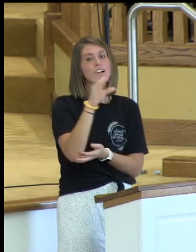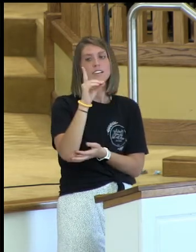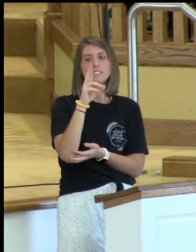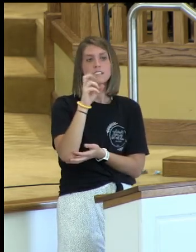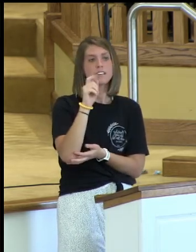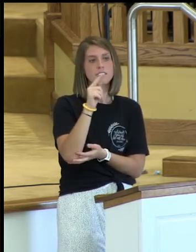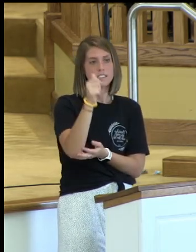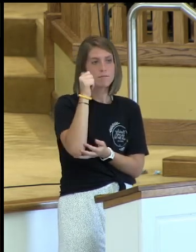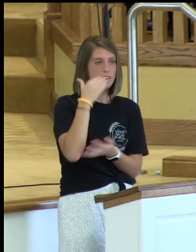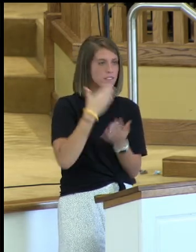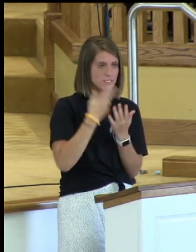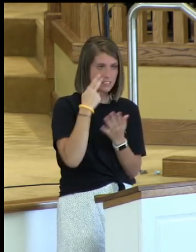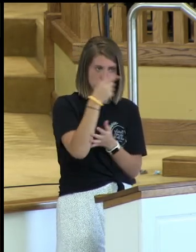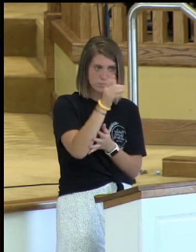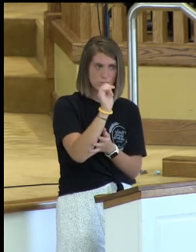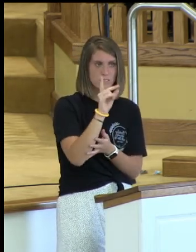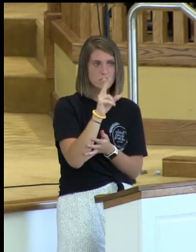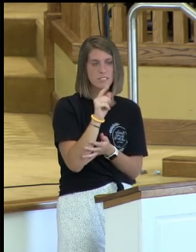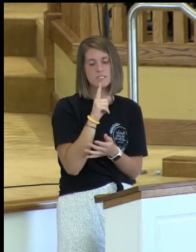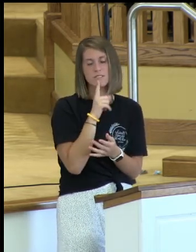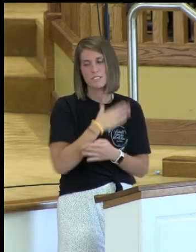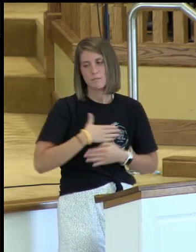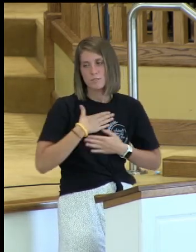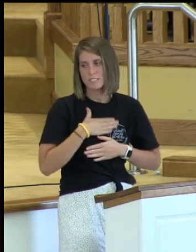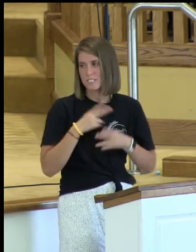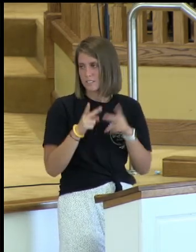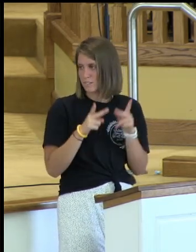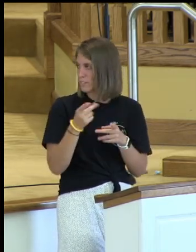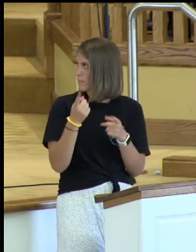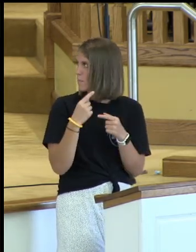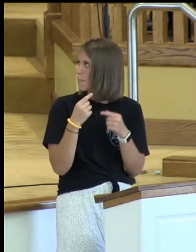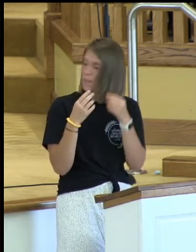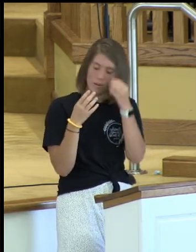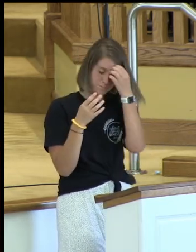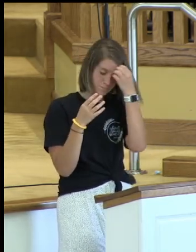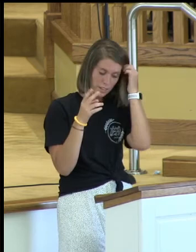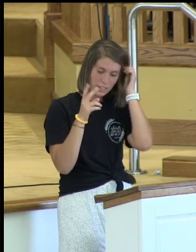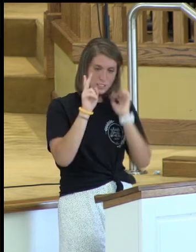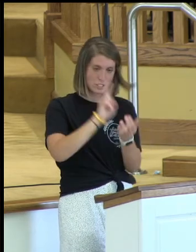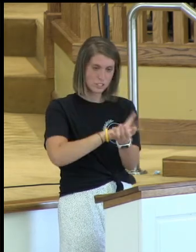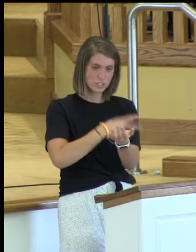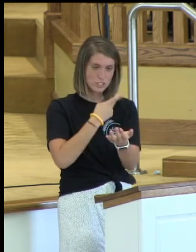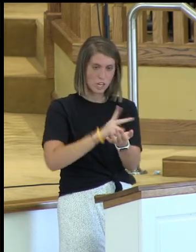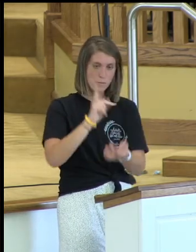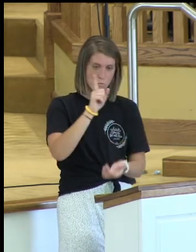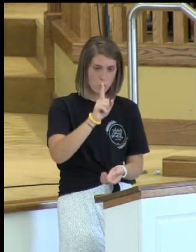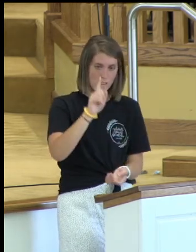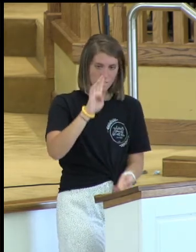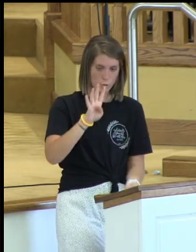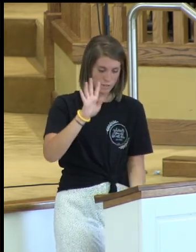there, too. Good to see Dustin, and I appreciate folk visiting. All right, Psalm 145, let's look at verse number 1.